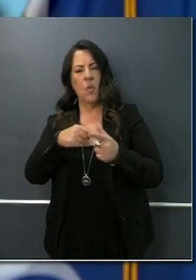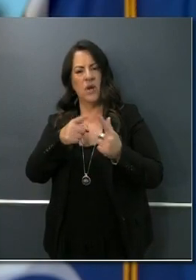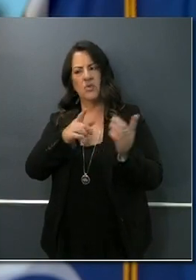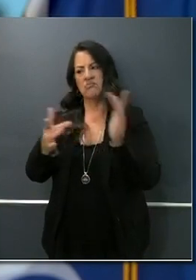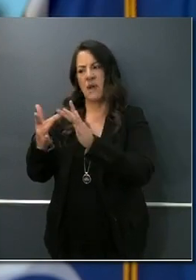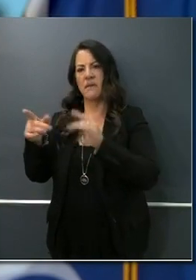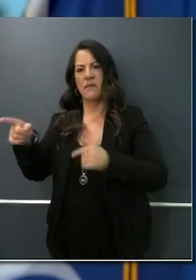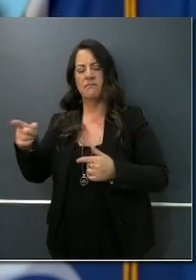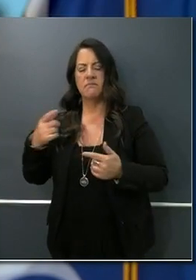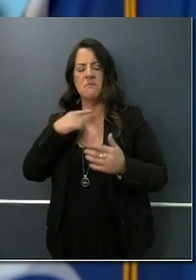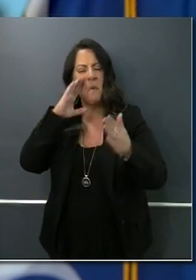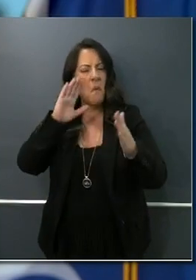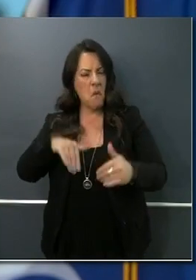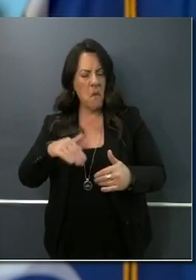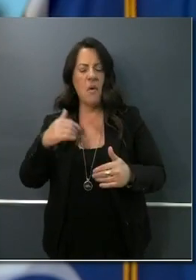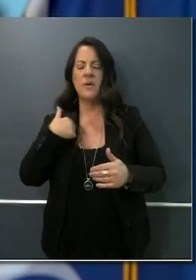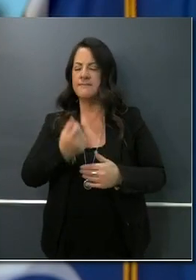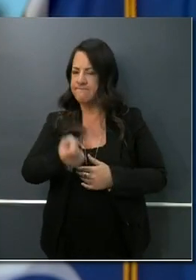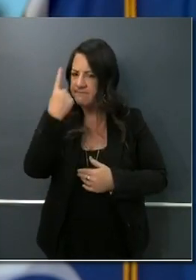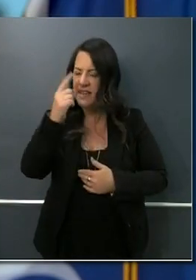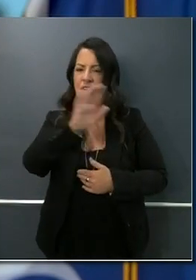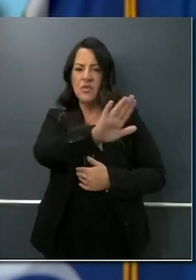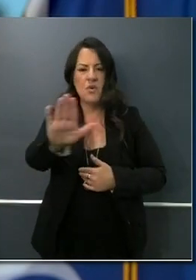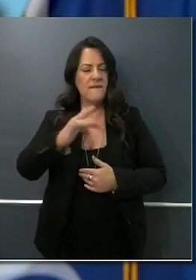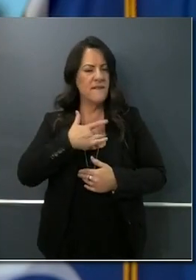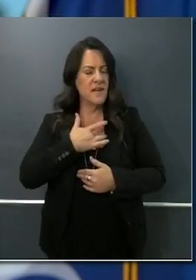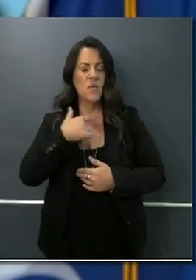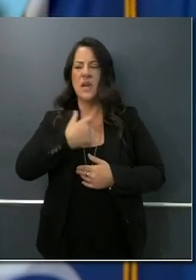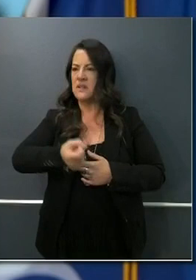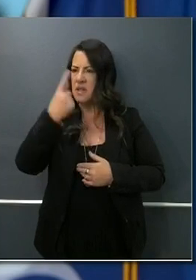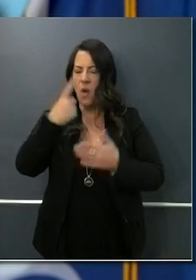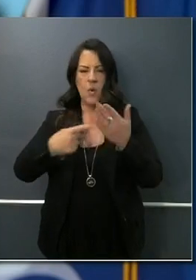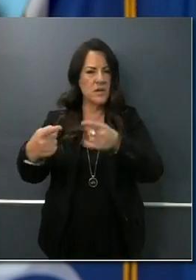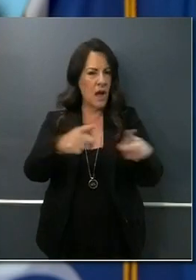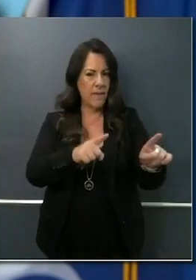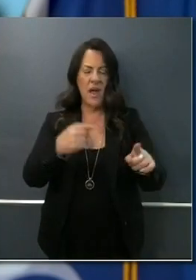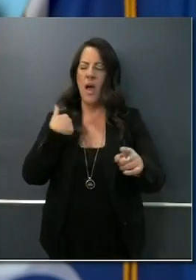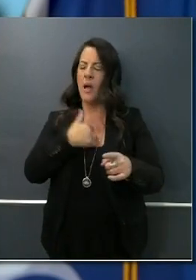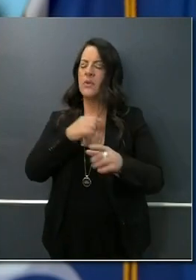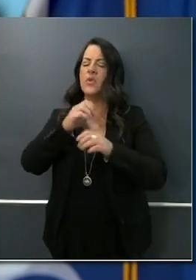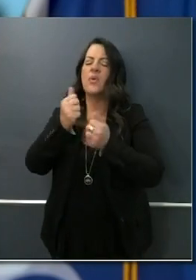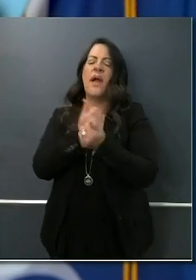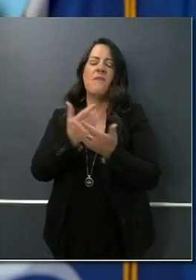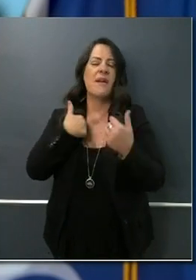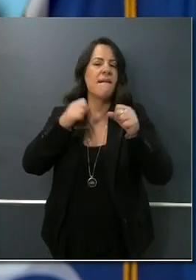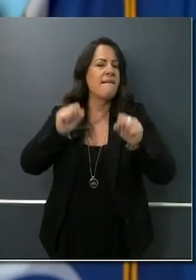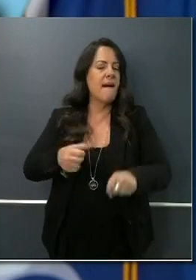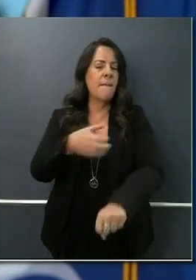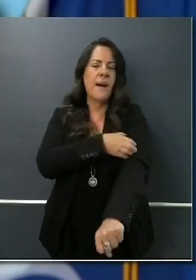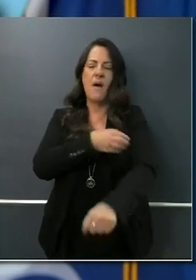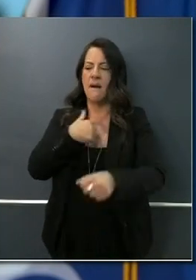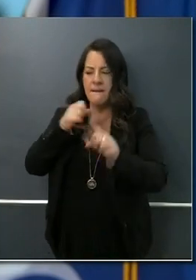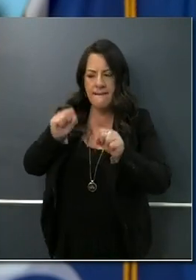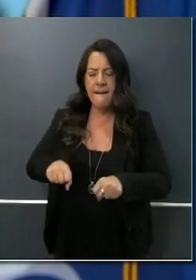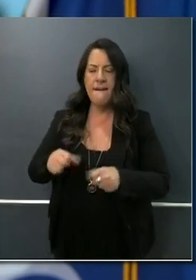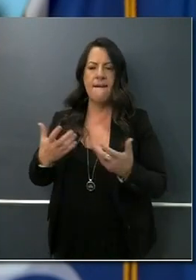this week. So just know we get it. We're doing everything in our power to get it done. I'm not going to sit here and complain about old IT systems, except we have